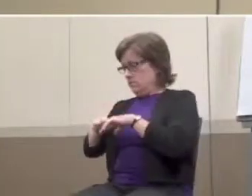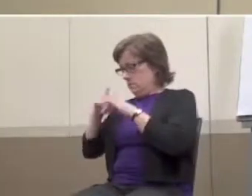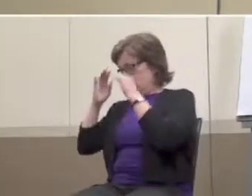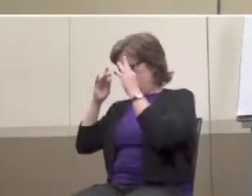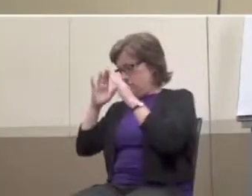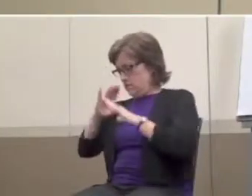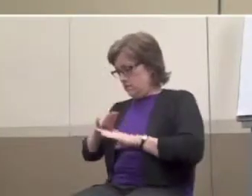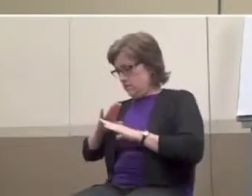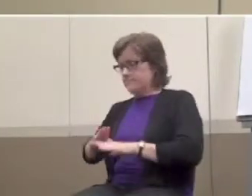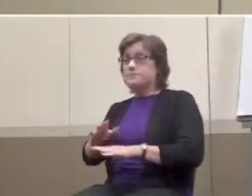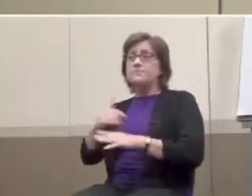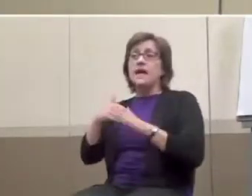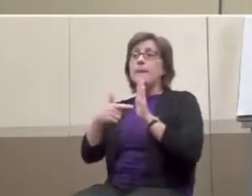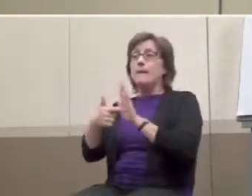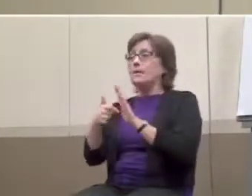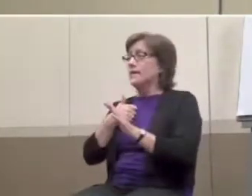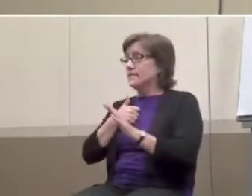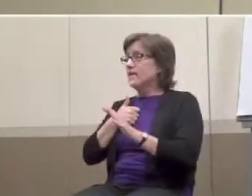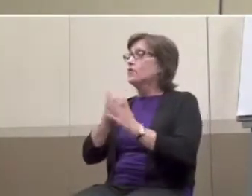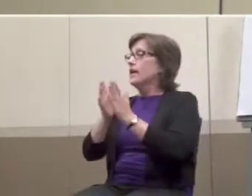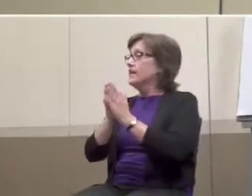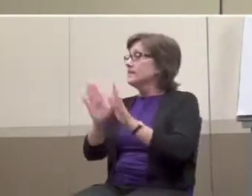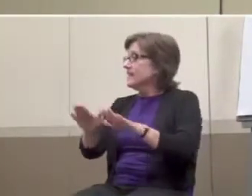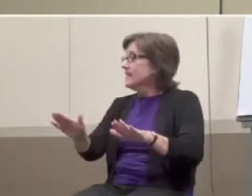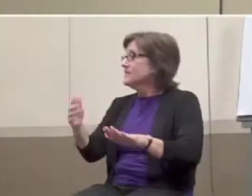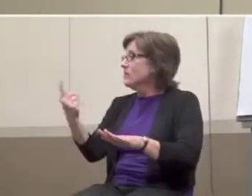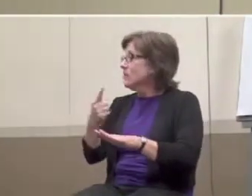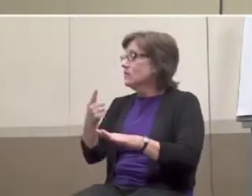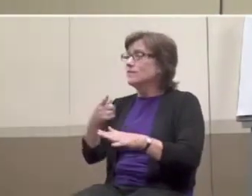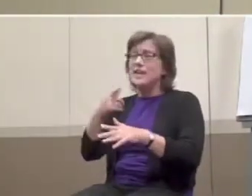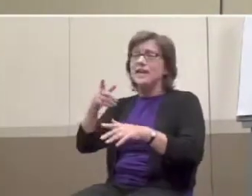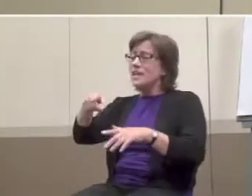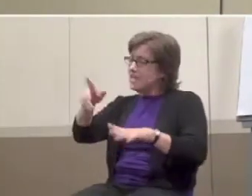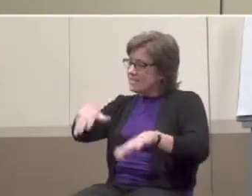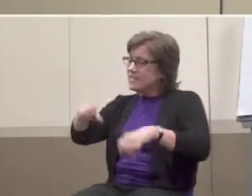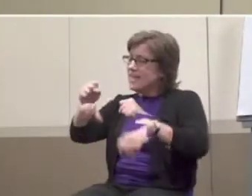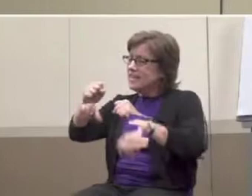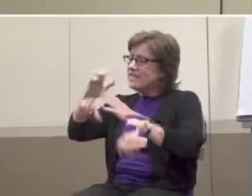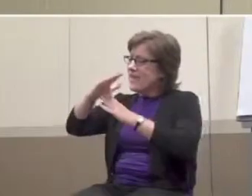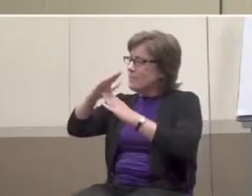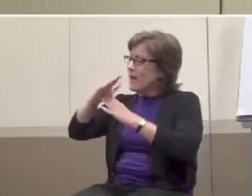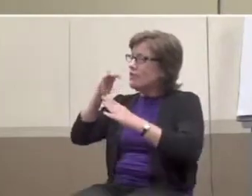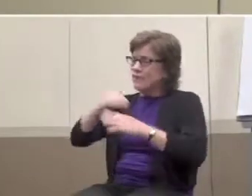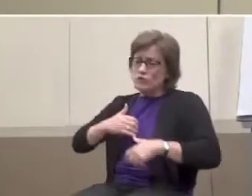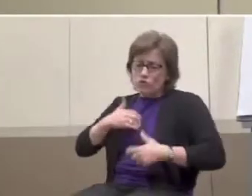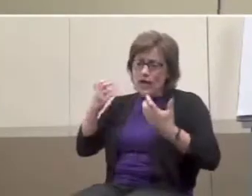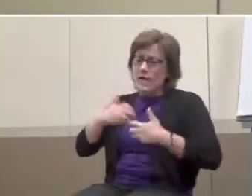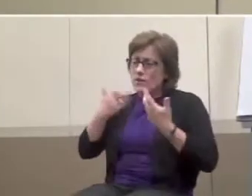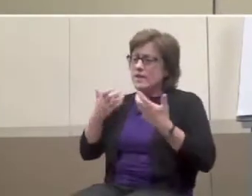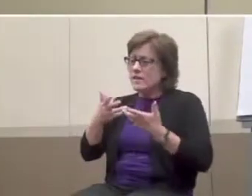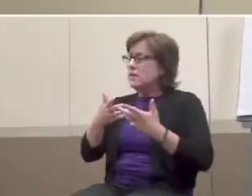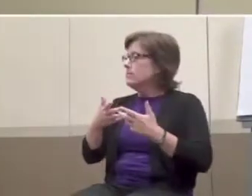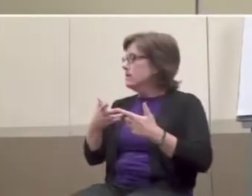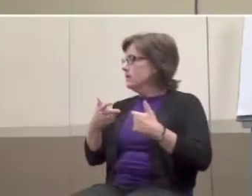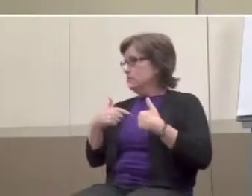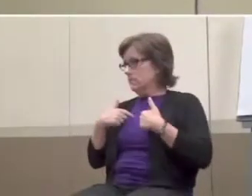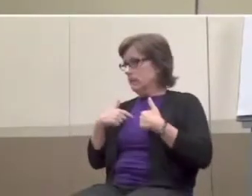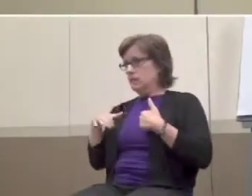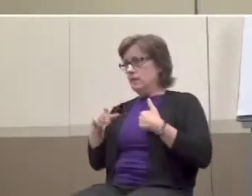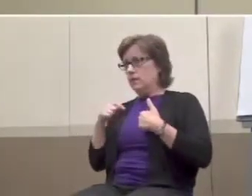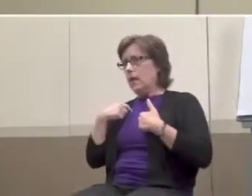ask my kids to do it. We ask our kids all the time, take a time out if you're too angry. Take a time out if you're too angry. But how often have you actually done